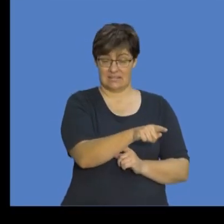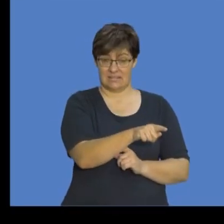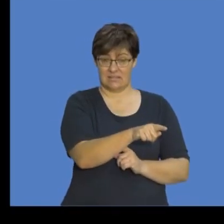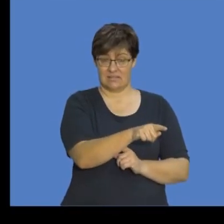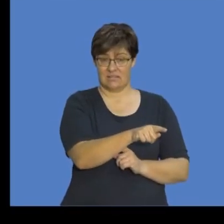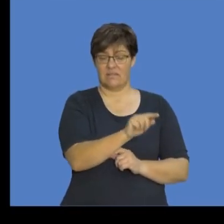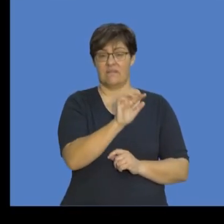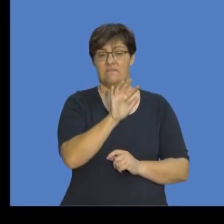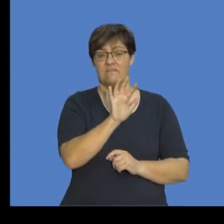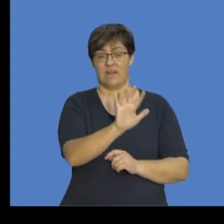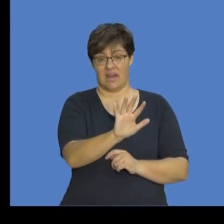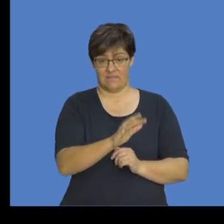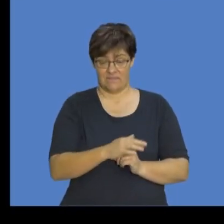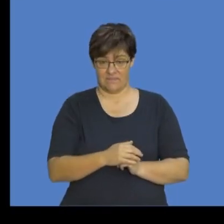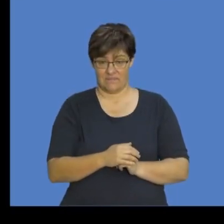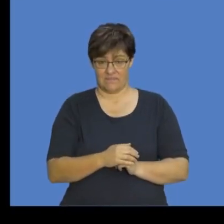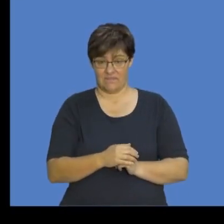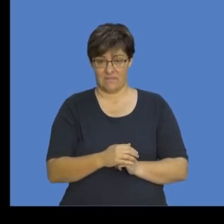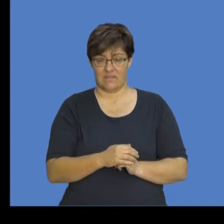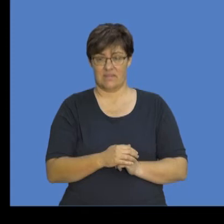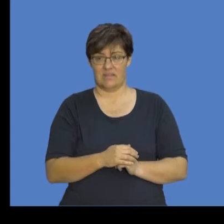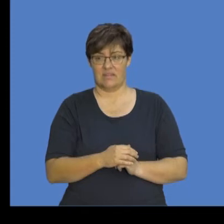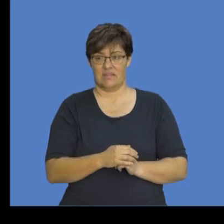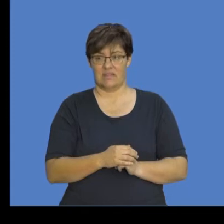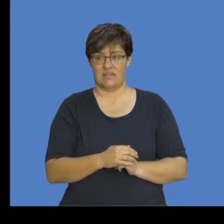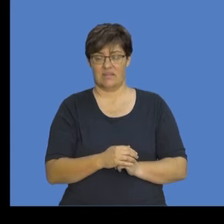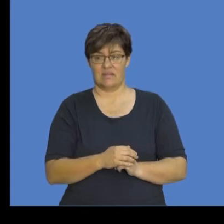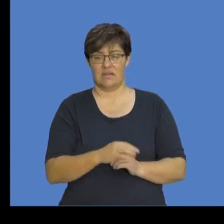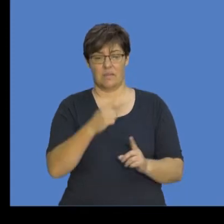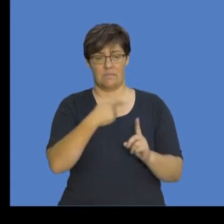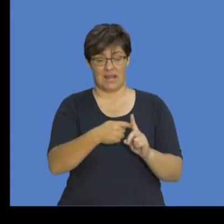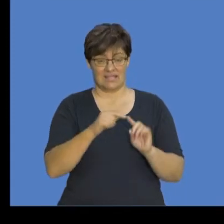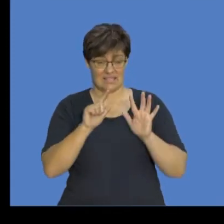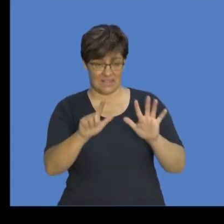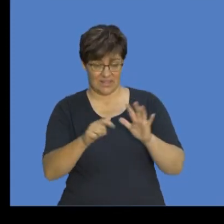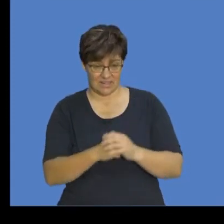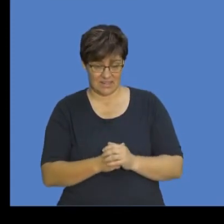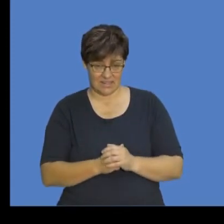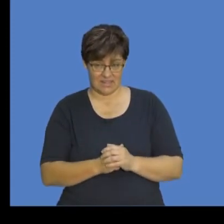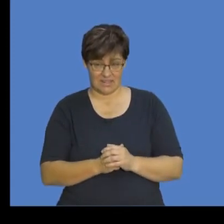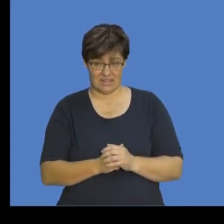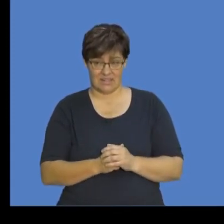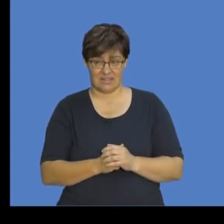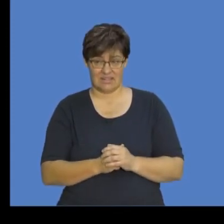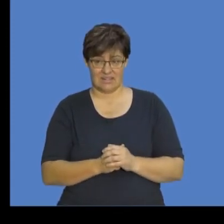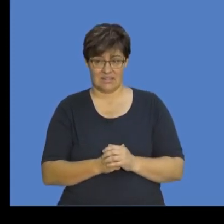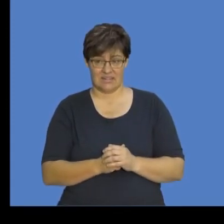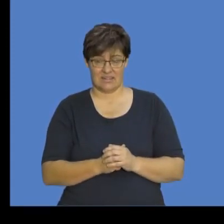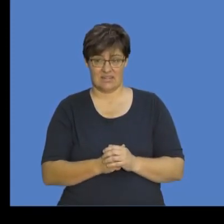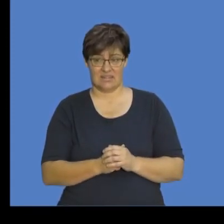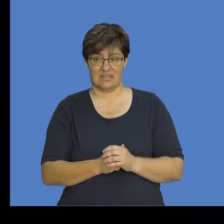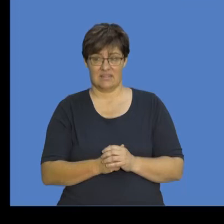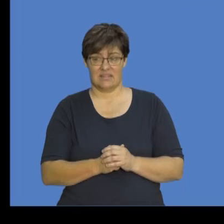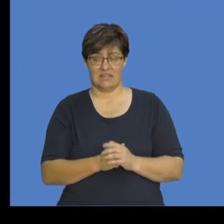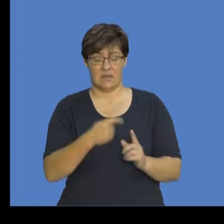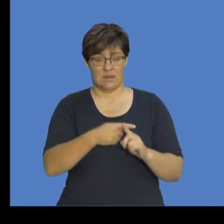will be 5, because day 1 he sold 5 cars. Day 2, 7 cars, so it's 5